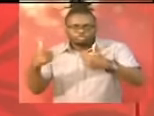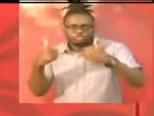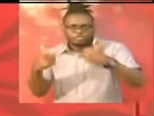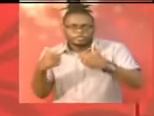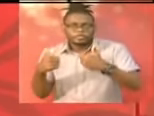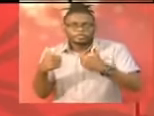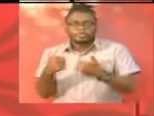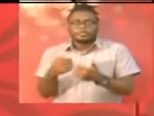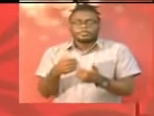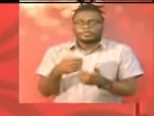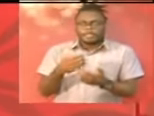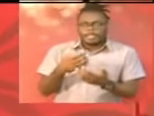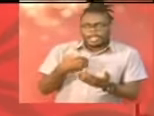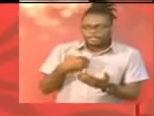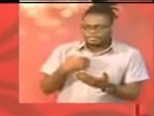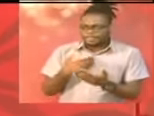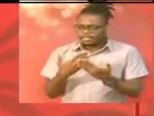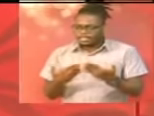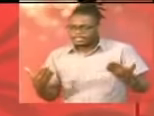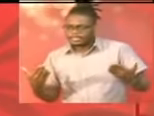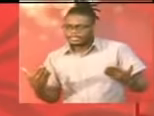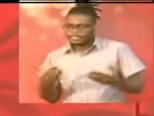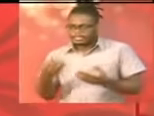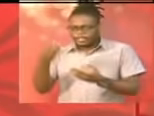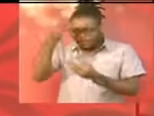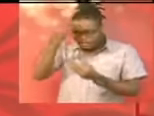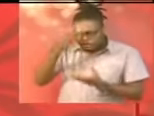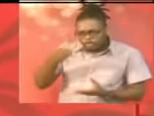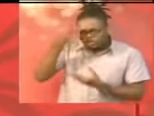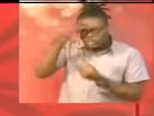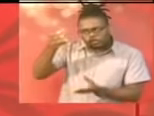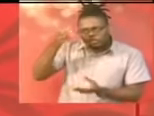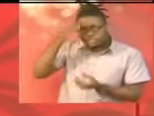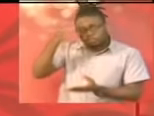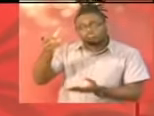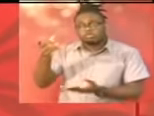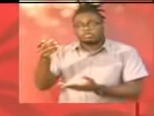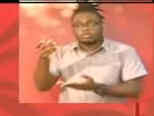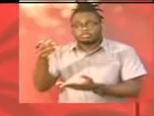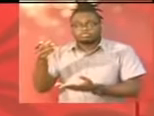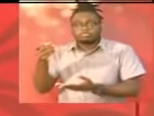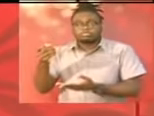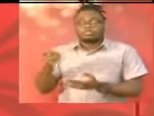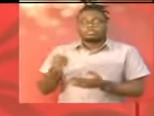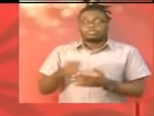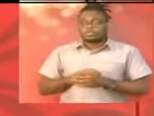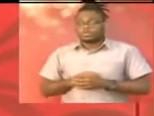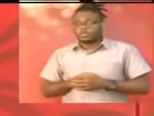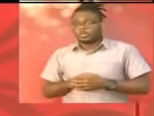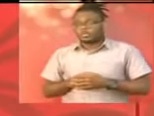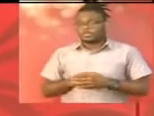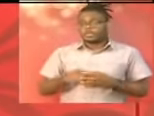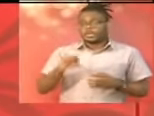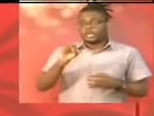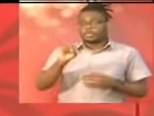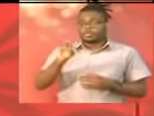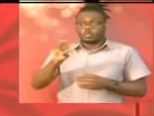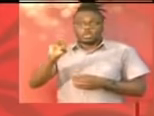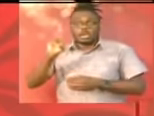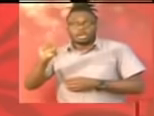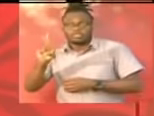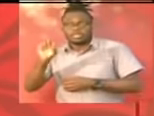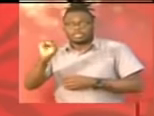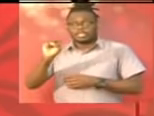Corps, CORPS, Survivor Corps. And they are on the internet. There's a website as well as a